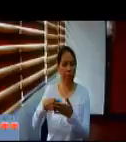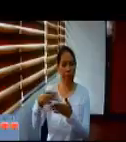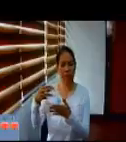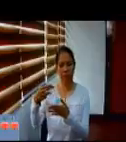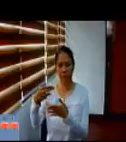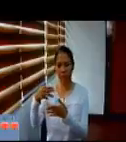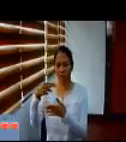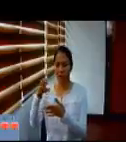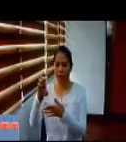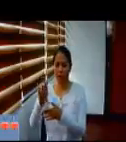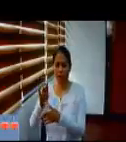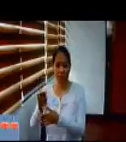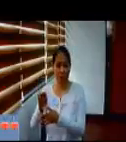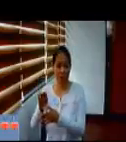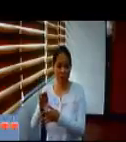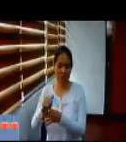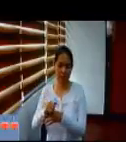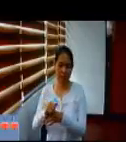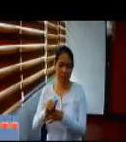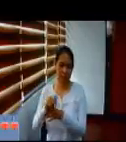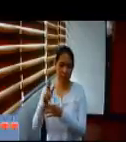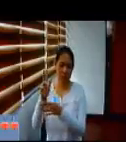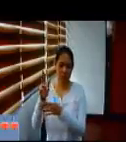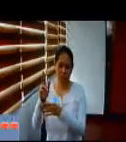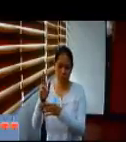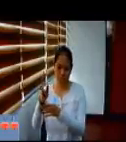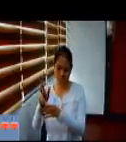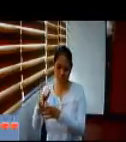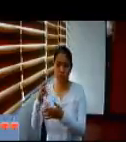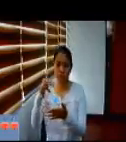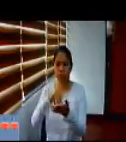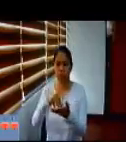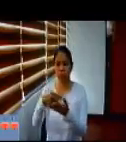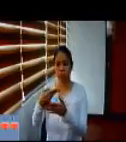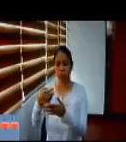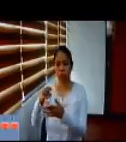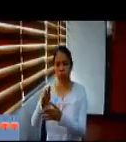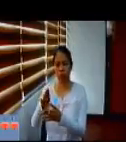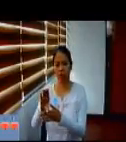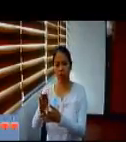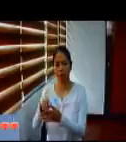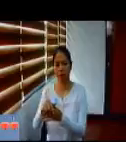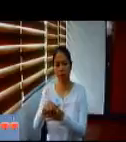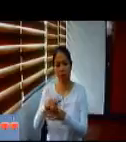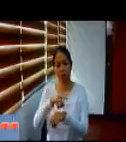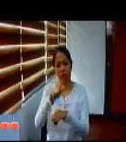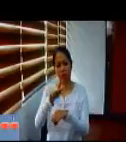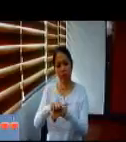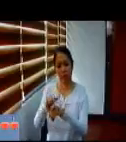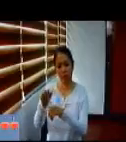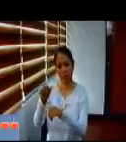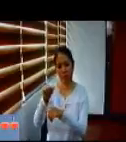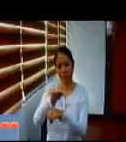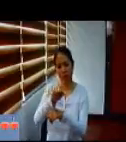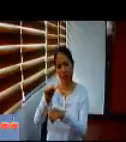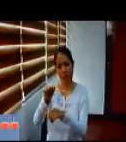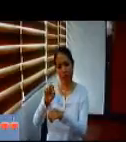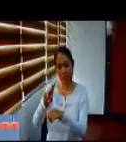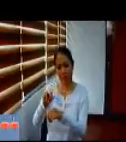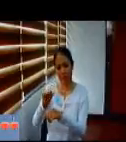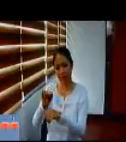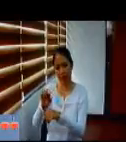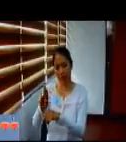million hectares of the land area of the Philippines. Some say it's now different because the